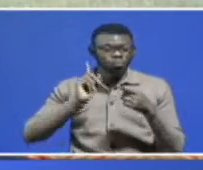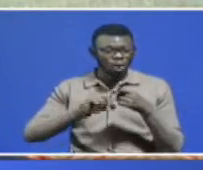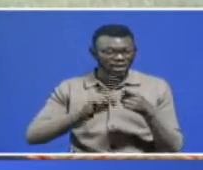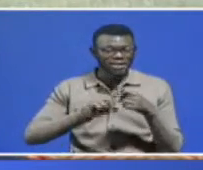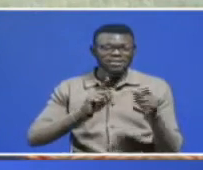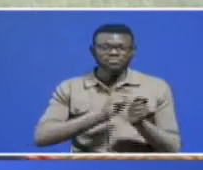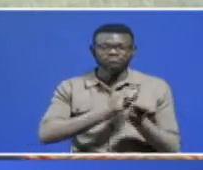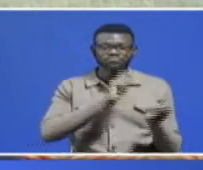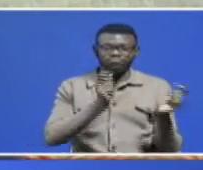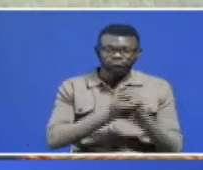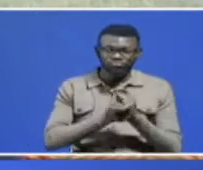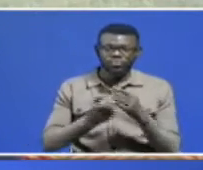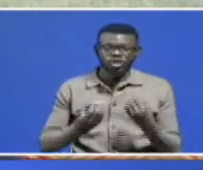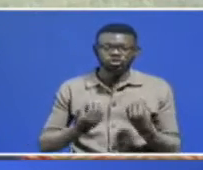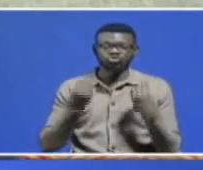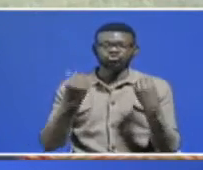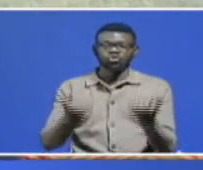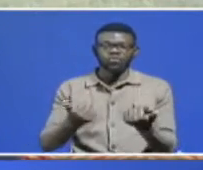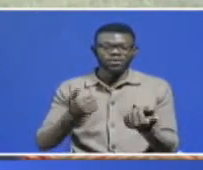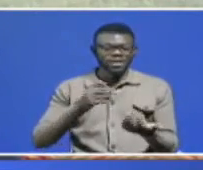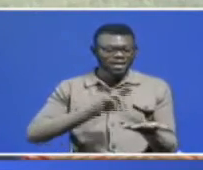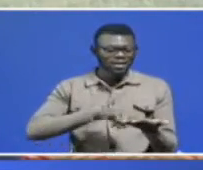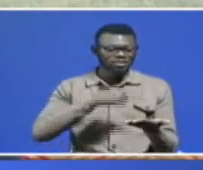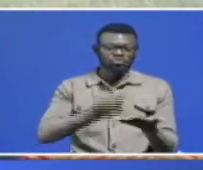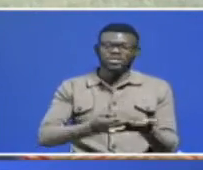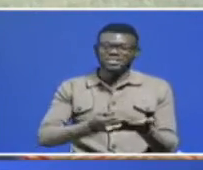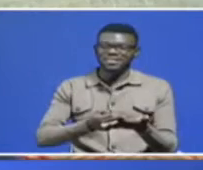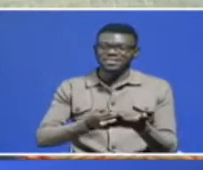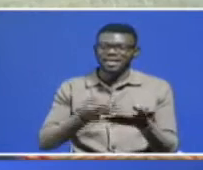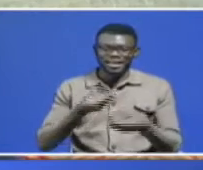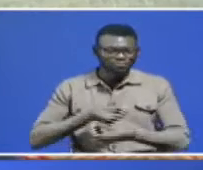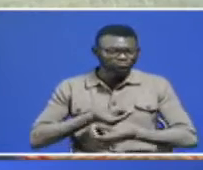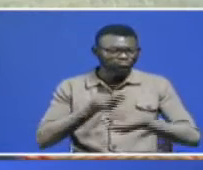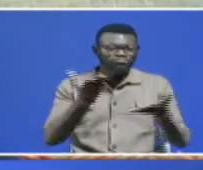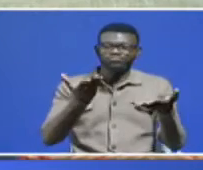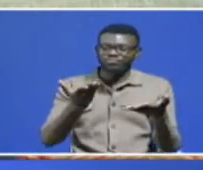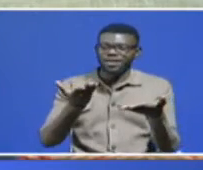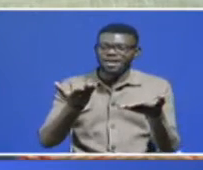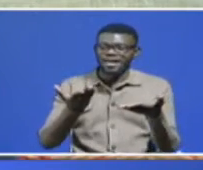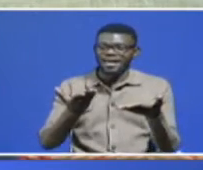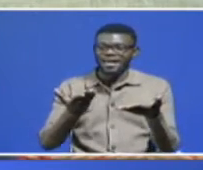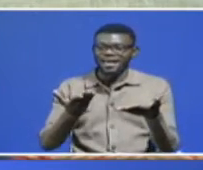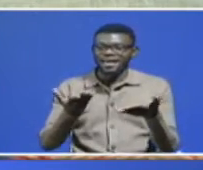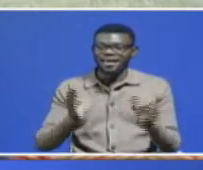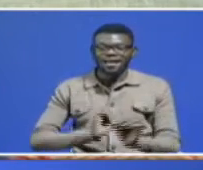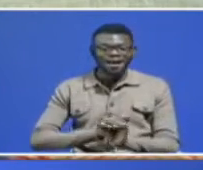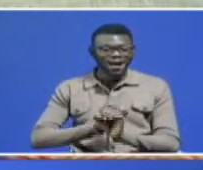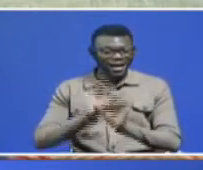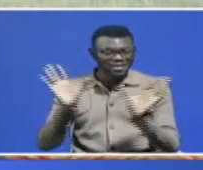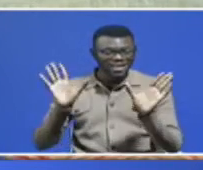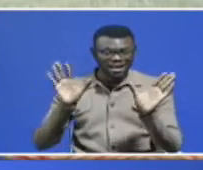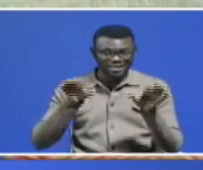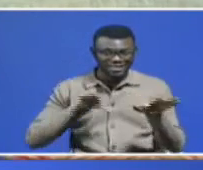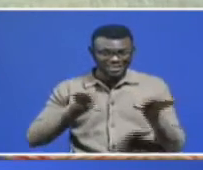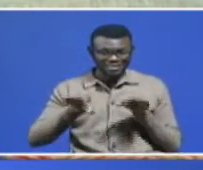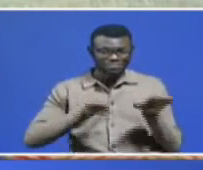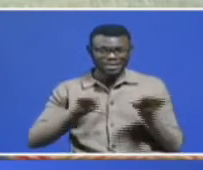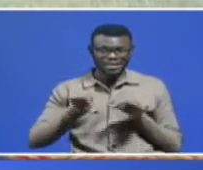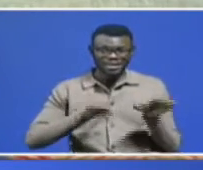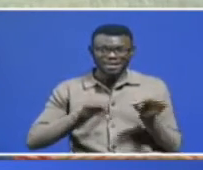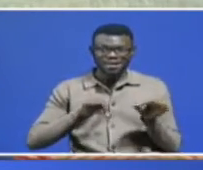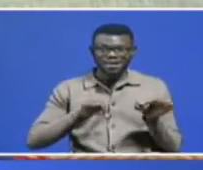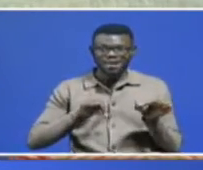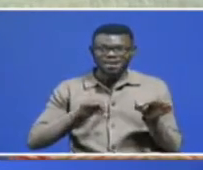is handling the issue of resource distribution. And it clearly spells out the